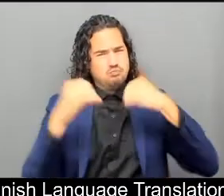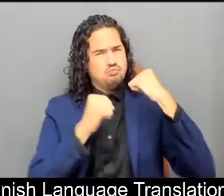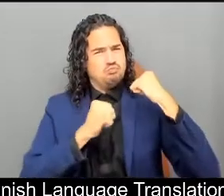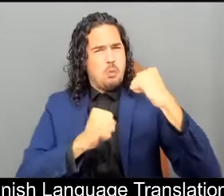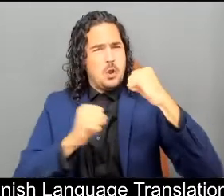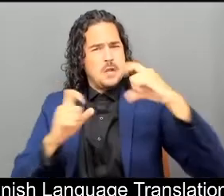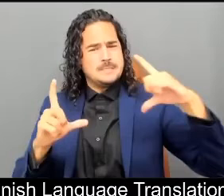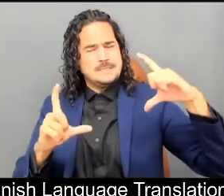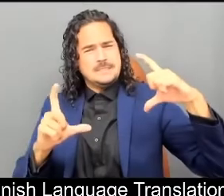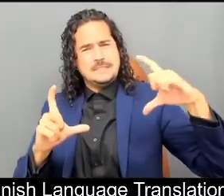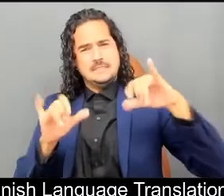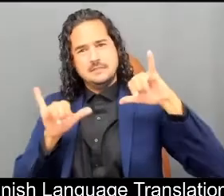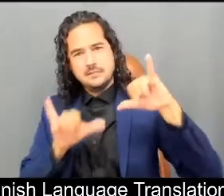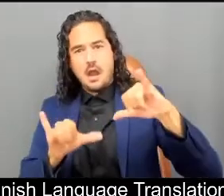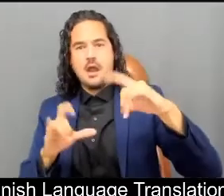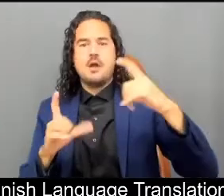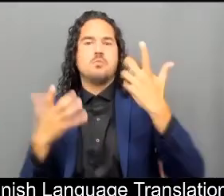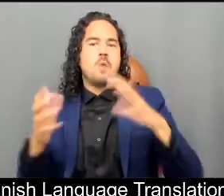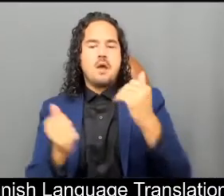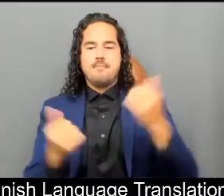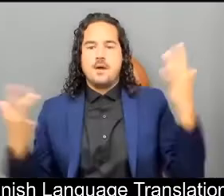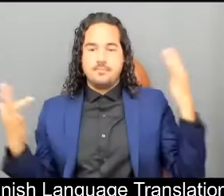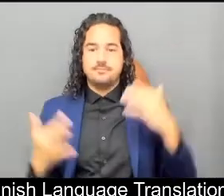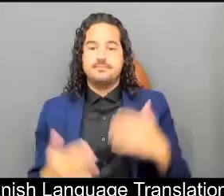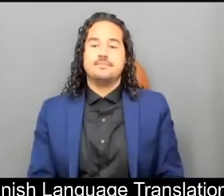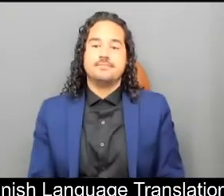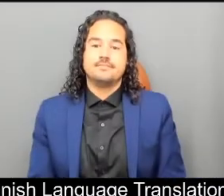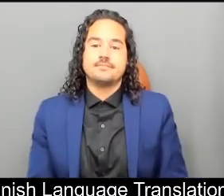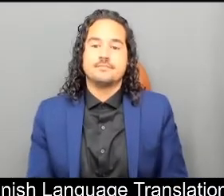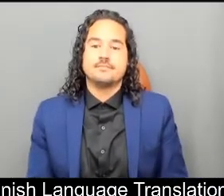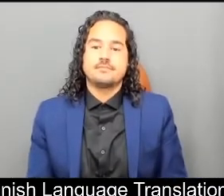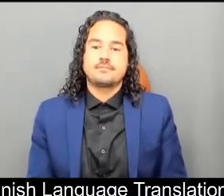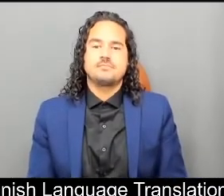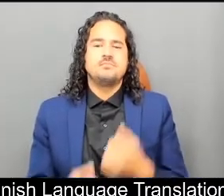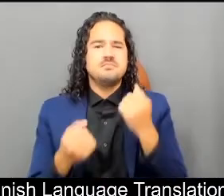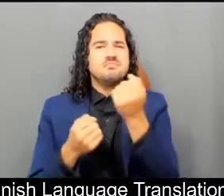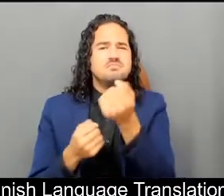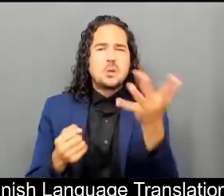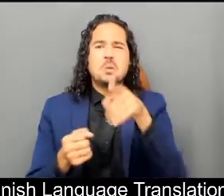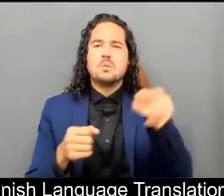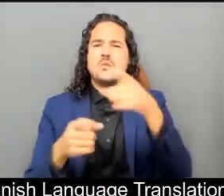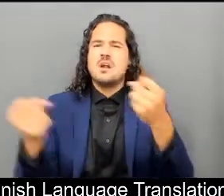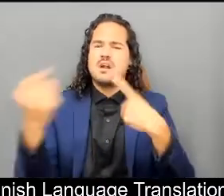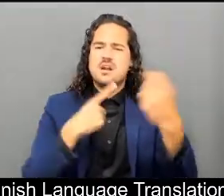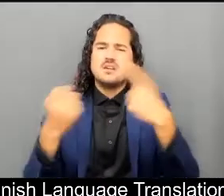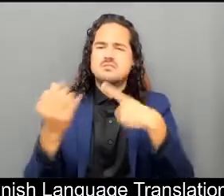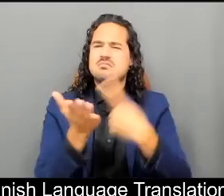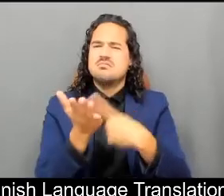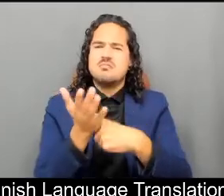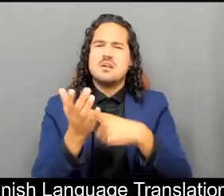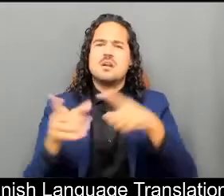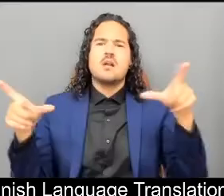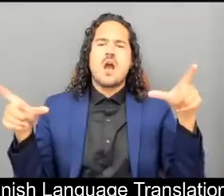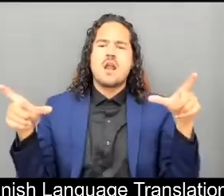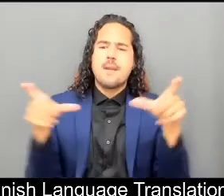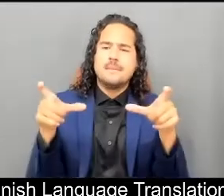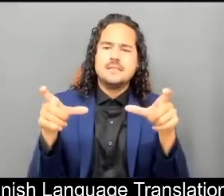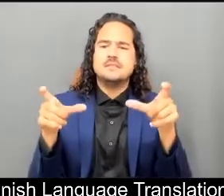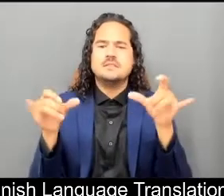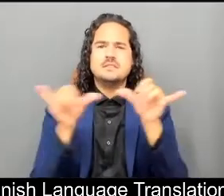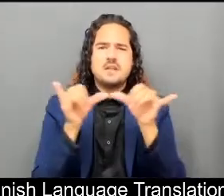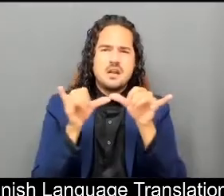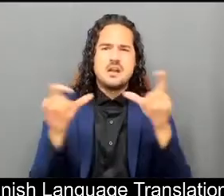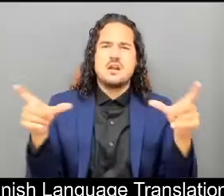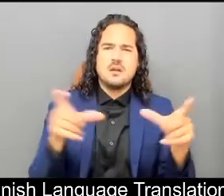You know, we've had some questions about containment versus extinguishment. Understand, containment is the lines around the edge of the fire.